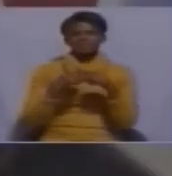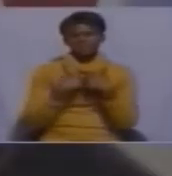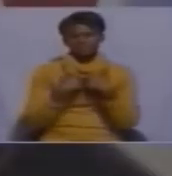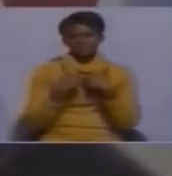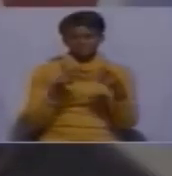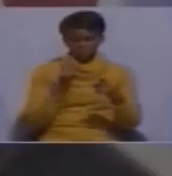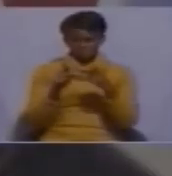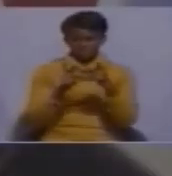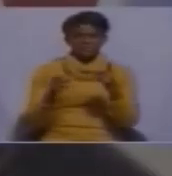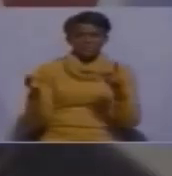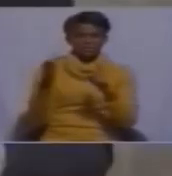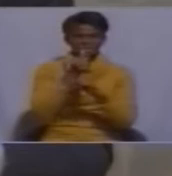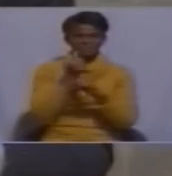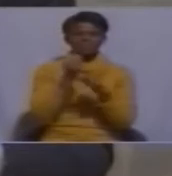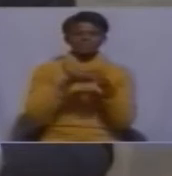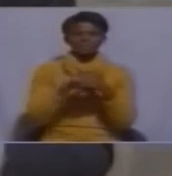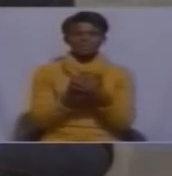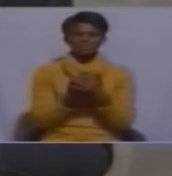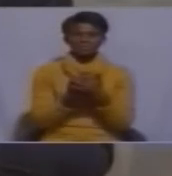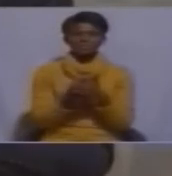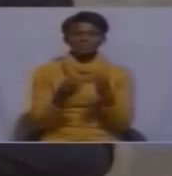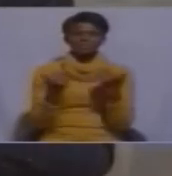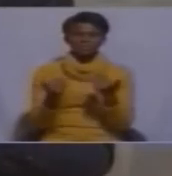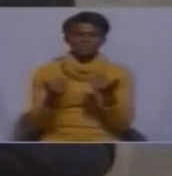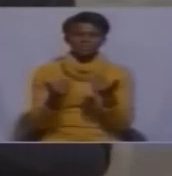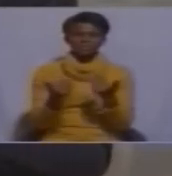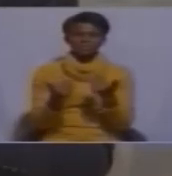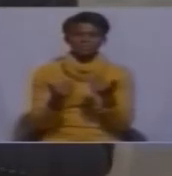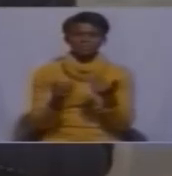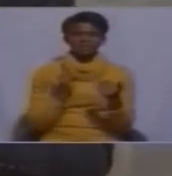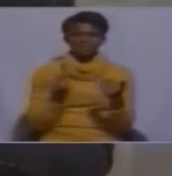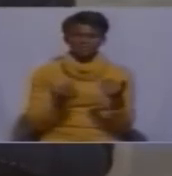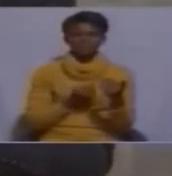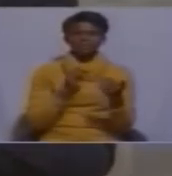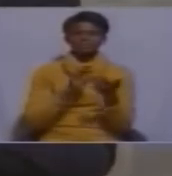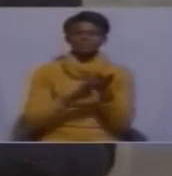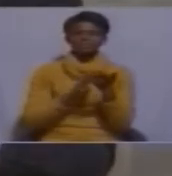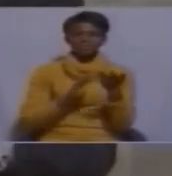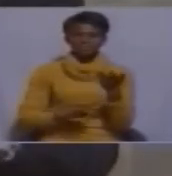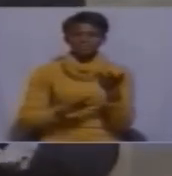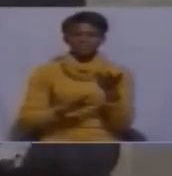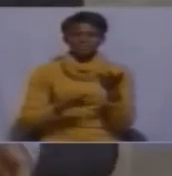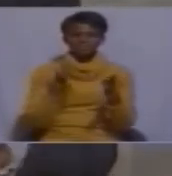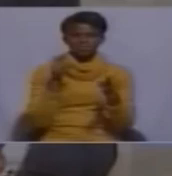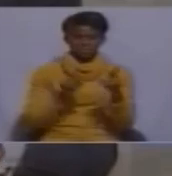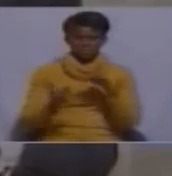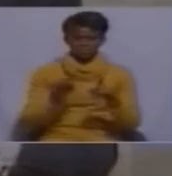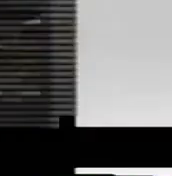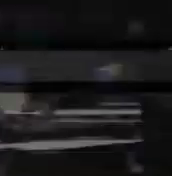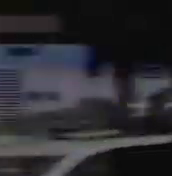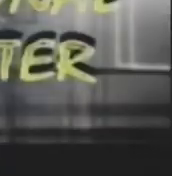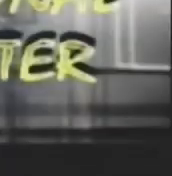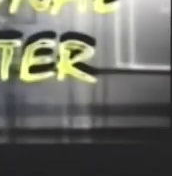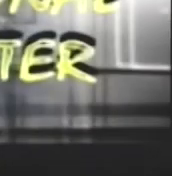the process of achieving it. Now, if we believe that the content is what people want,